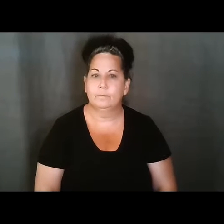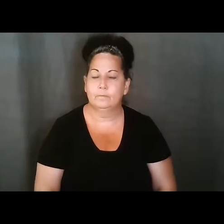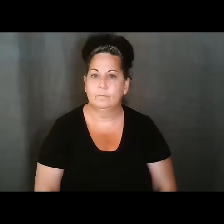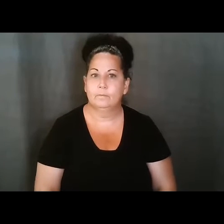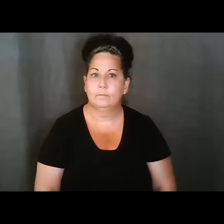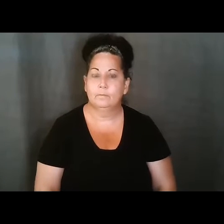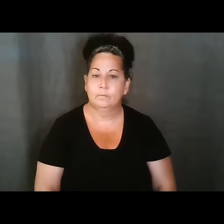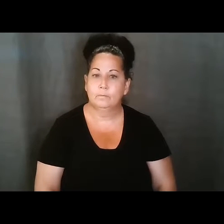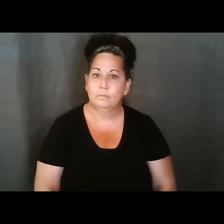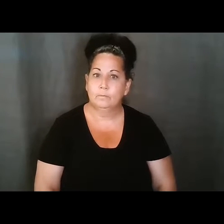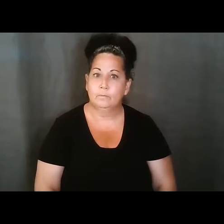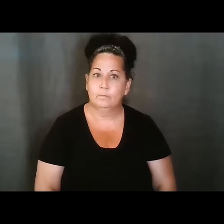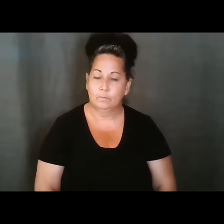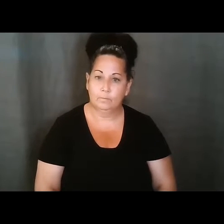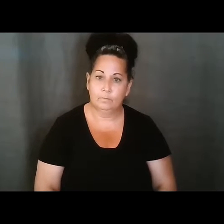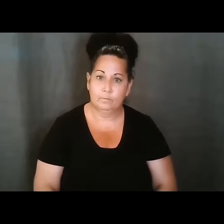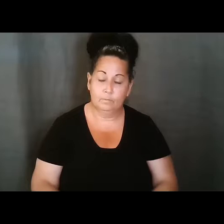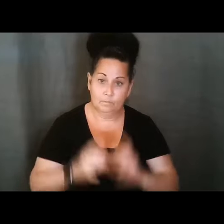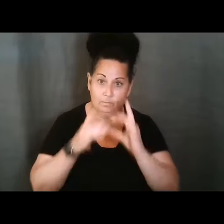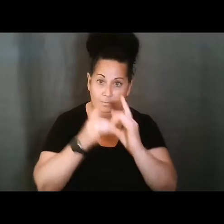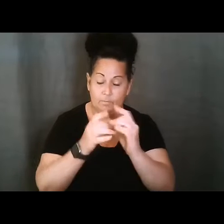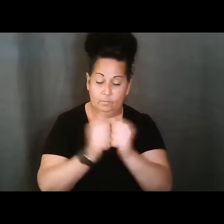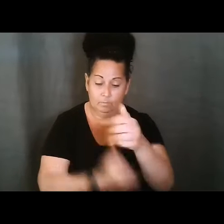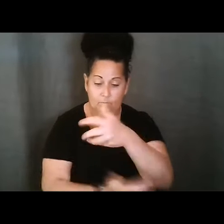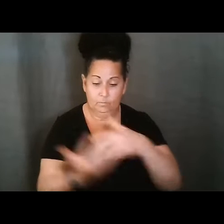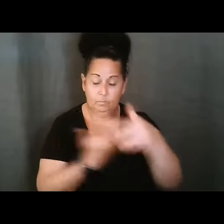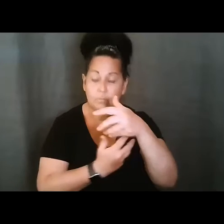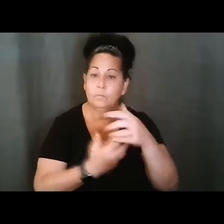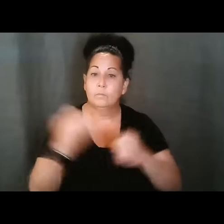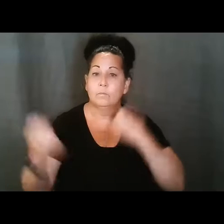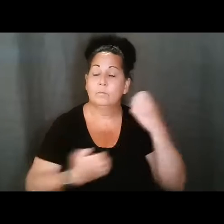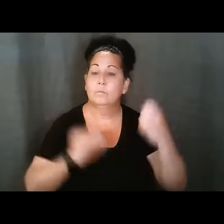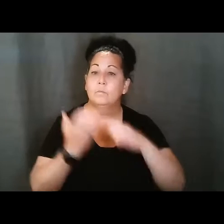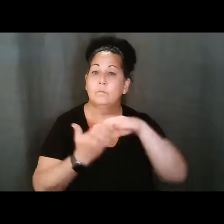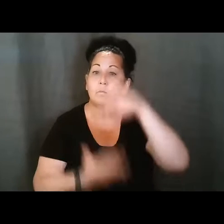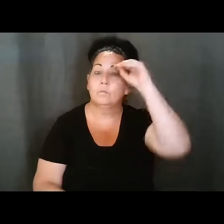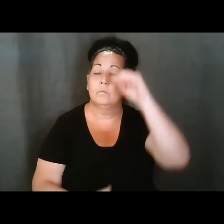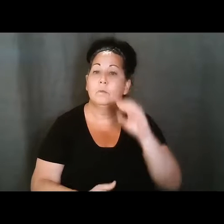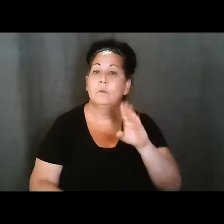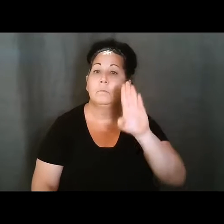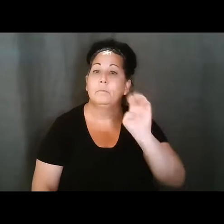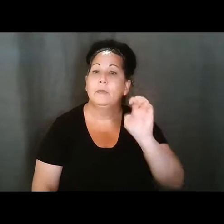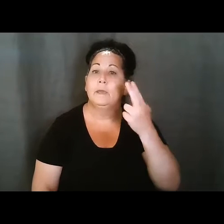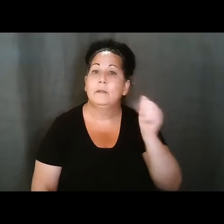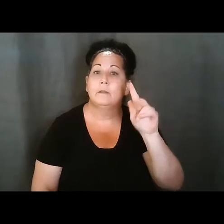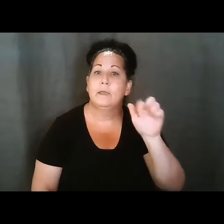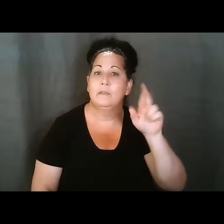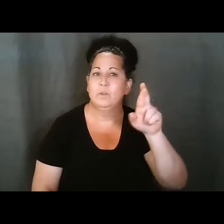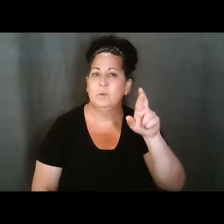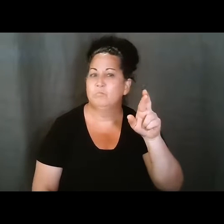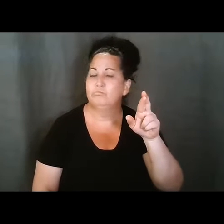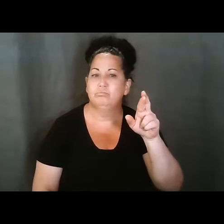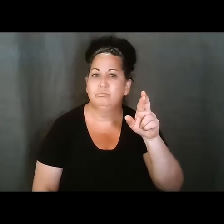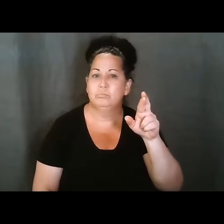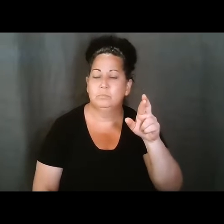As it relates to social emotional learning, behavior is the smallest part of a person. Punishment alone does not